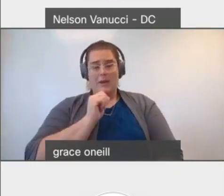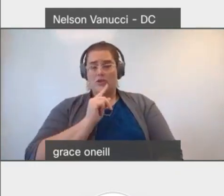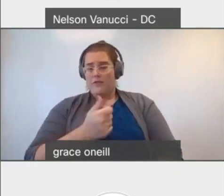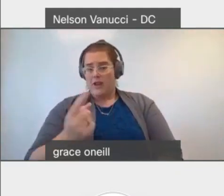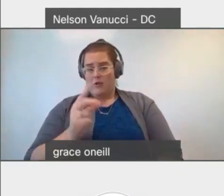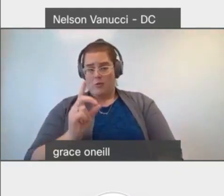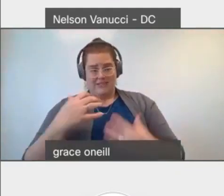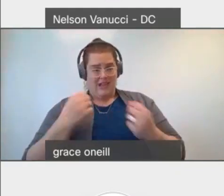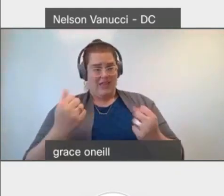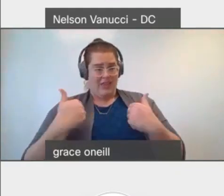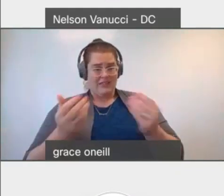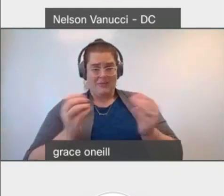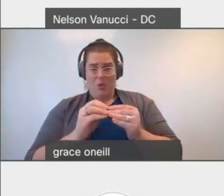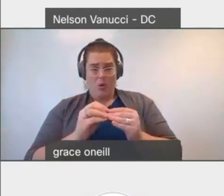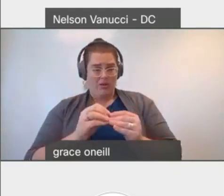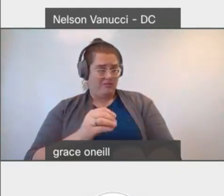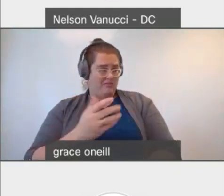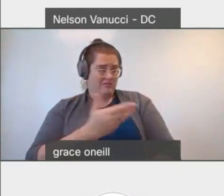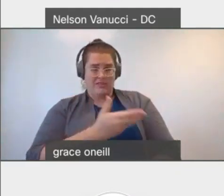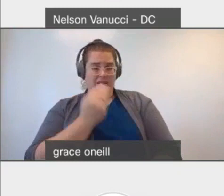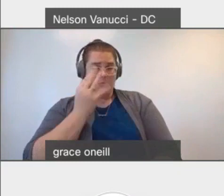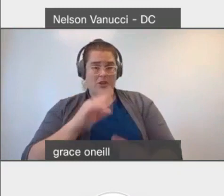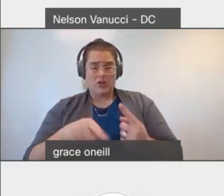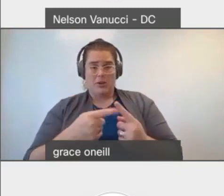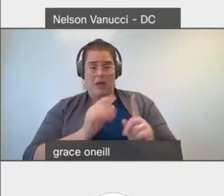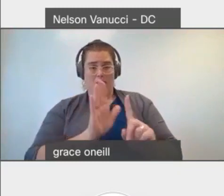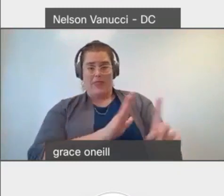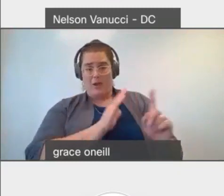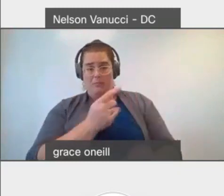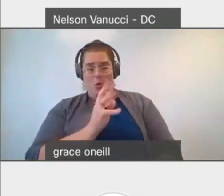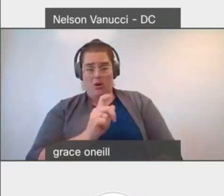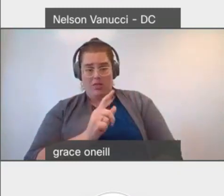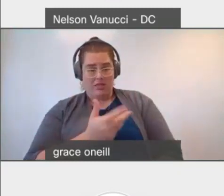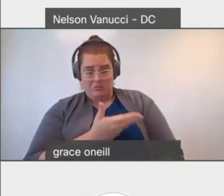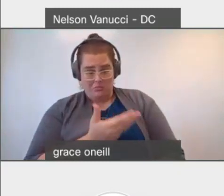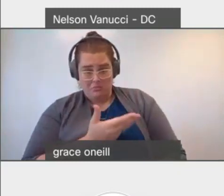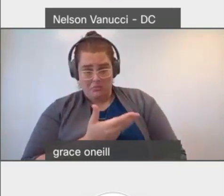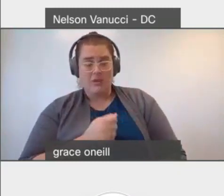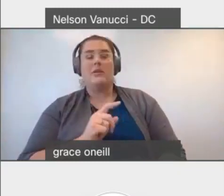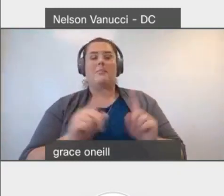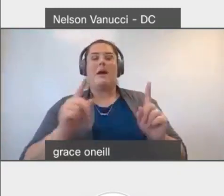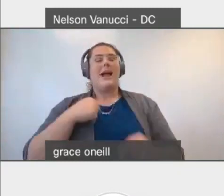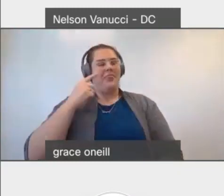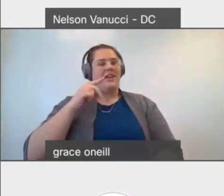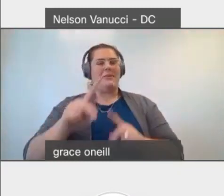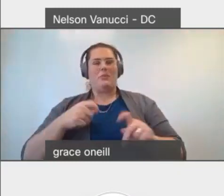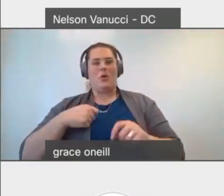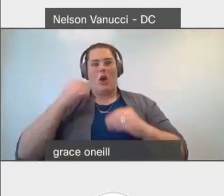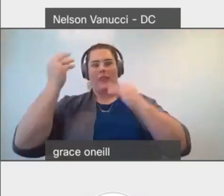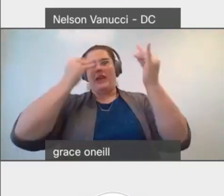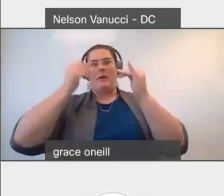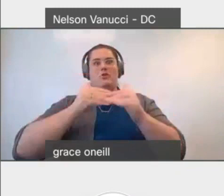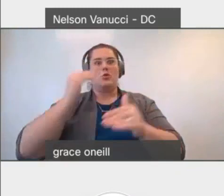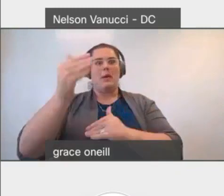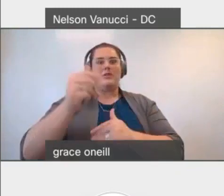that has more practical information about their portal, but I think in that regard, people are overthinking this. You're